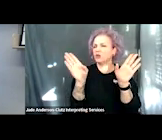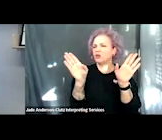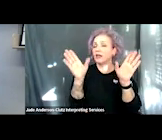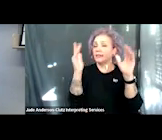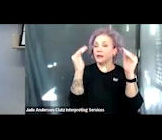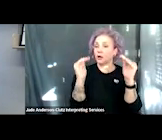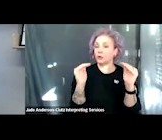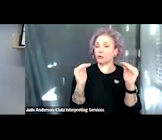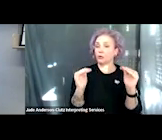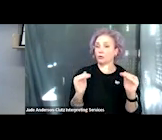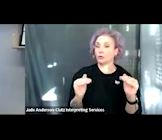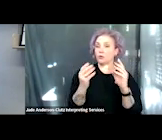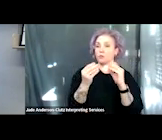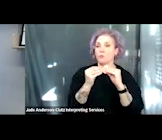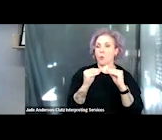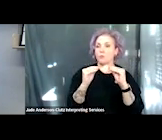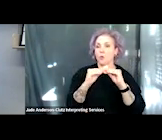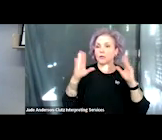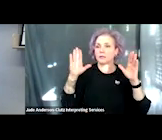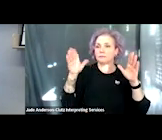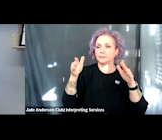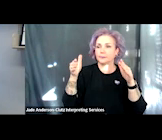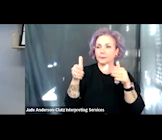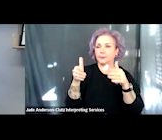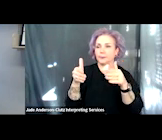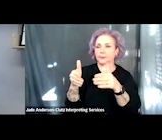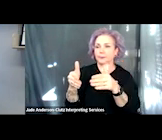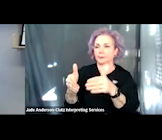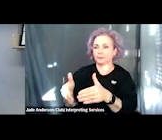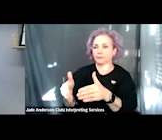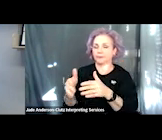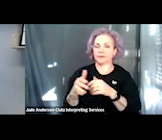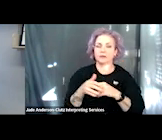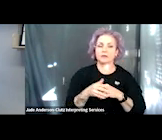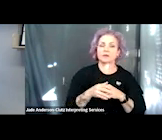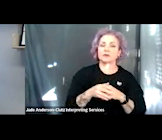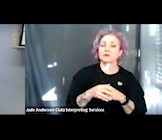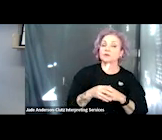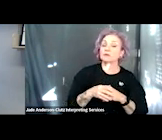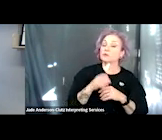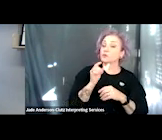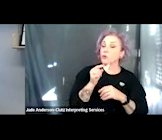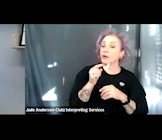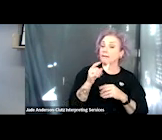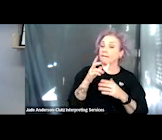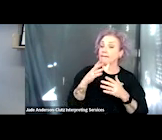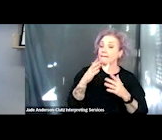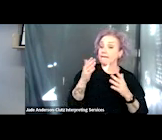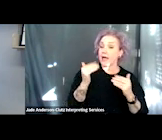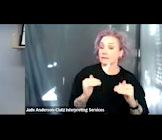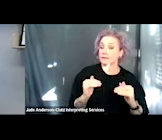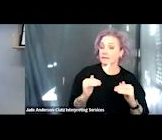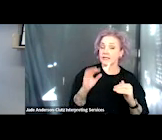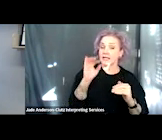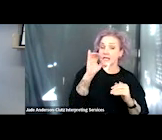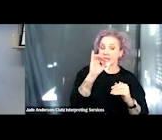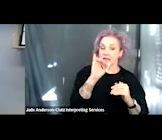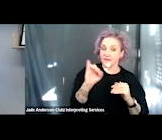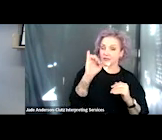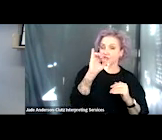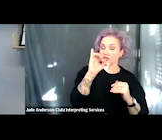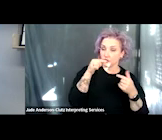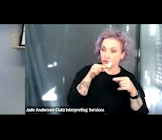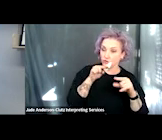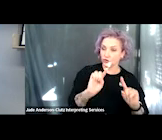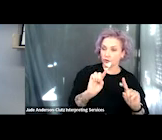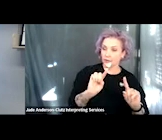actually started looking at the clinical records. So are there records of people coming into the hospital or, going to their doctor